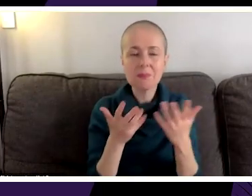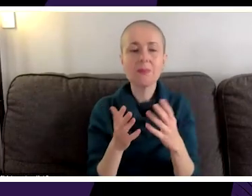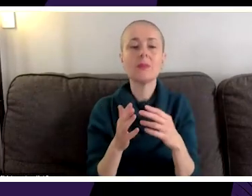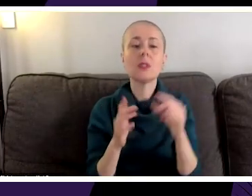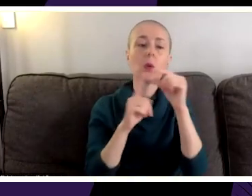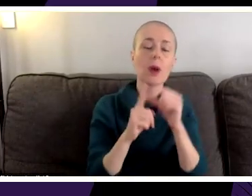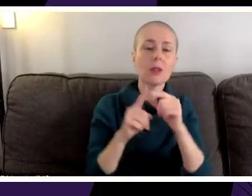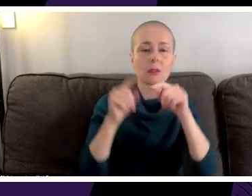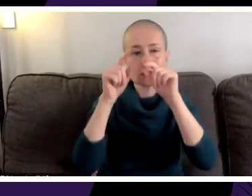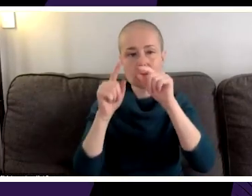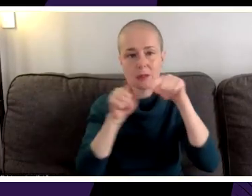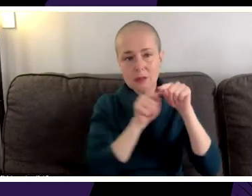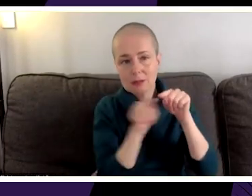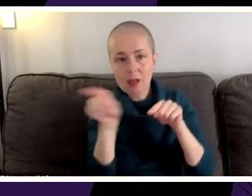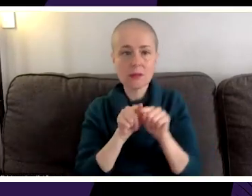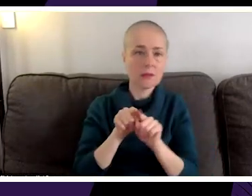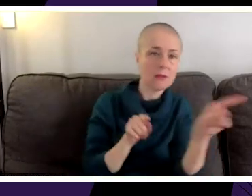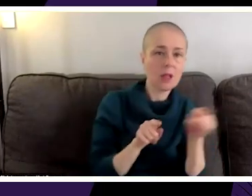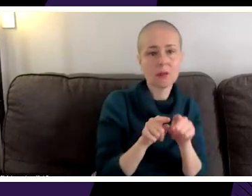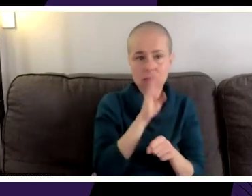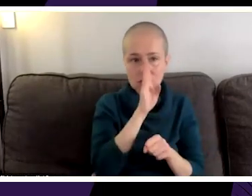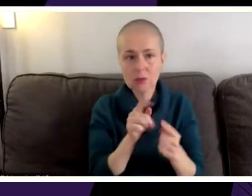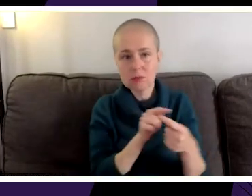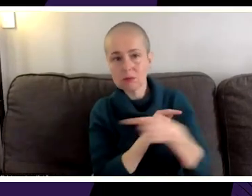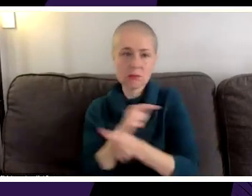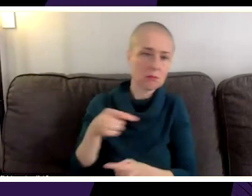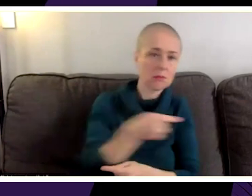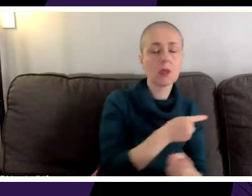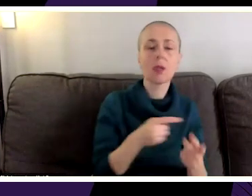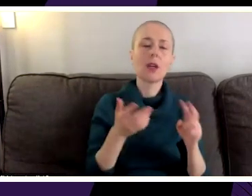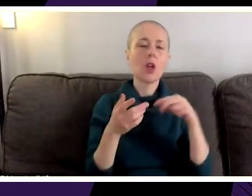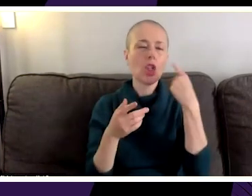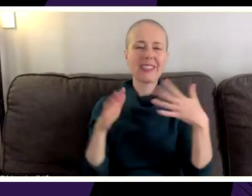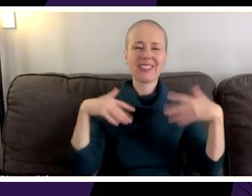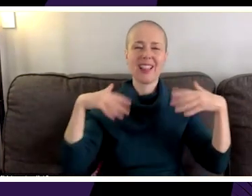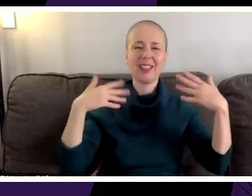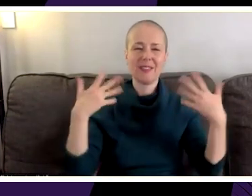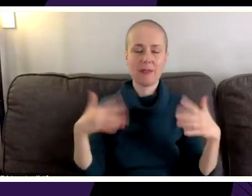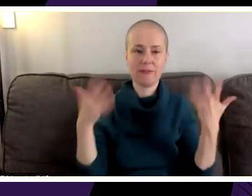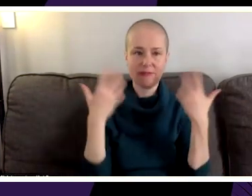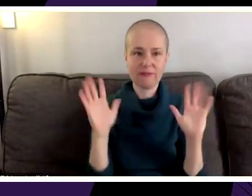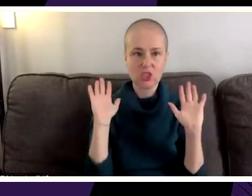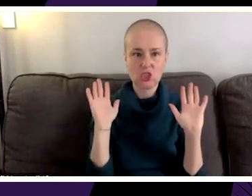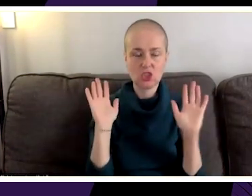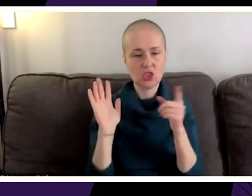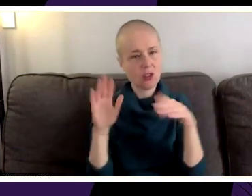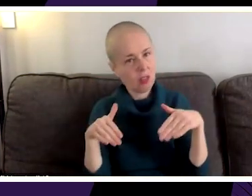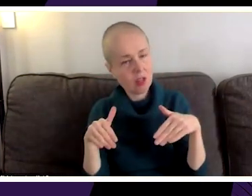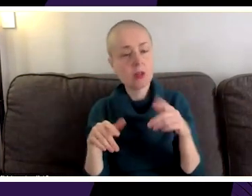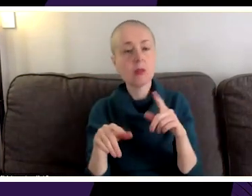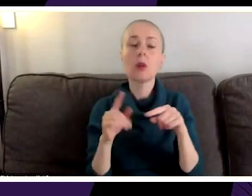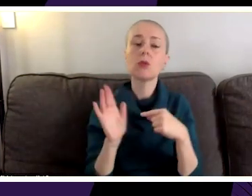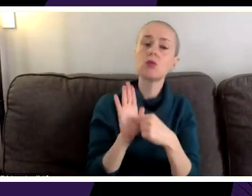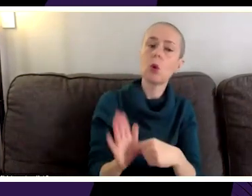diagonal, right? So there is this sense of like, it's not complete, right? but it is indicating a